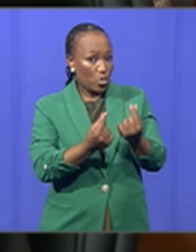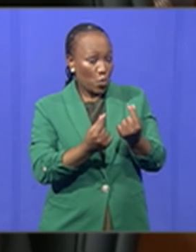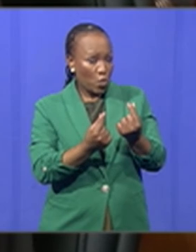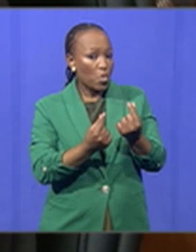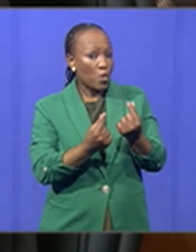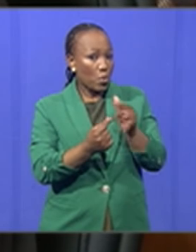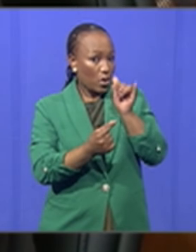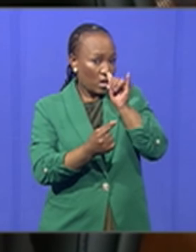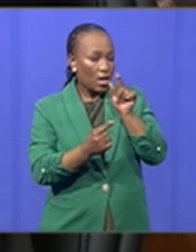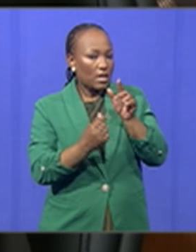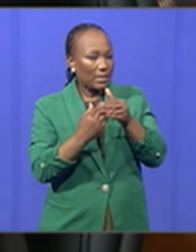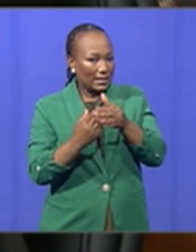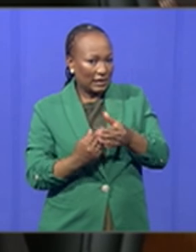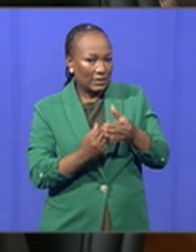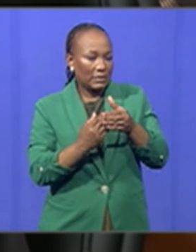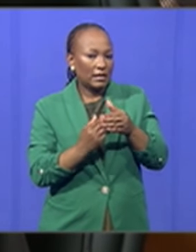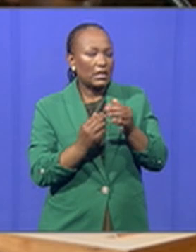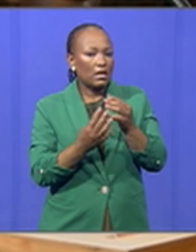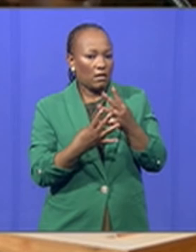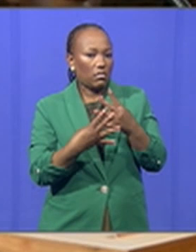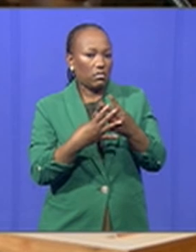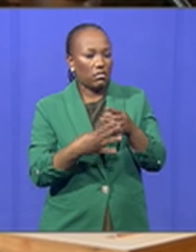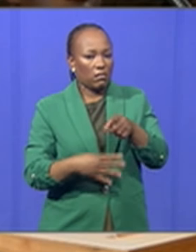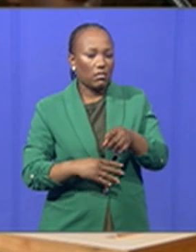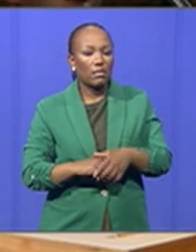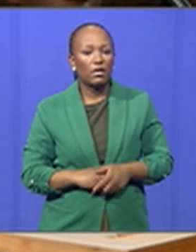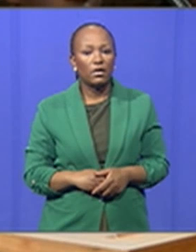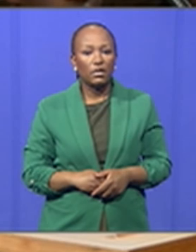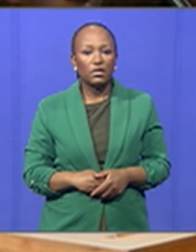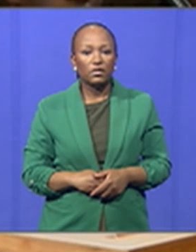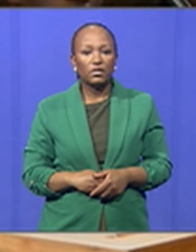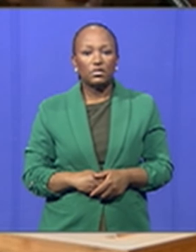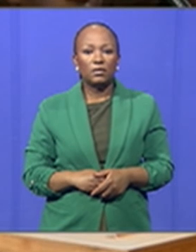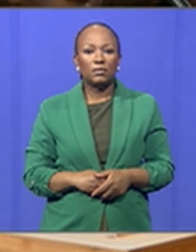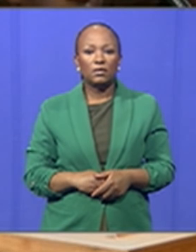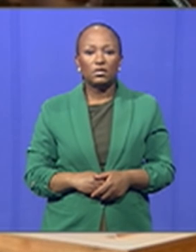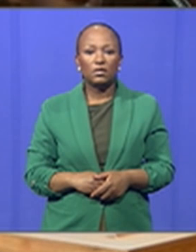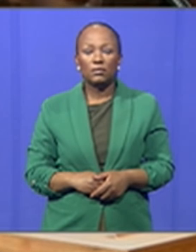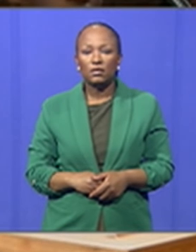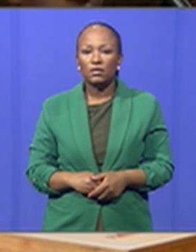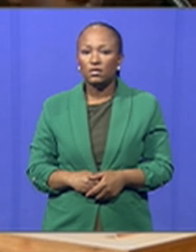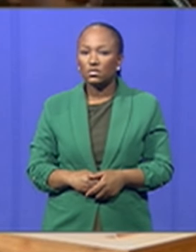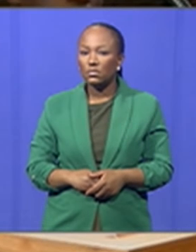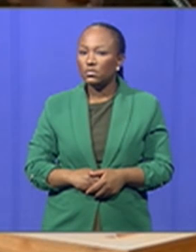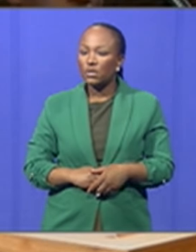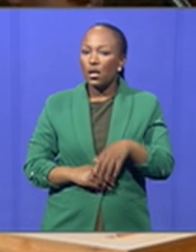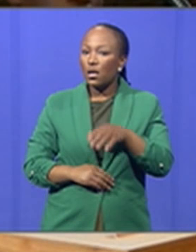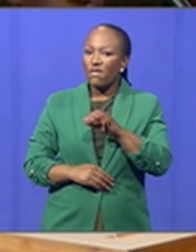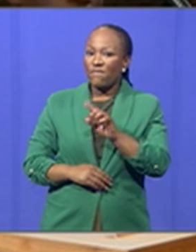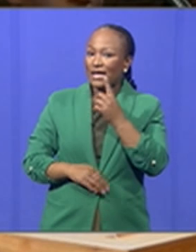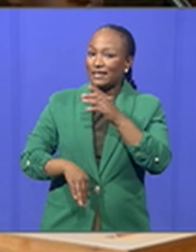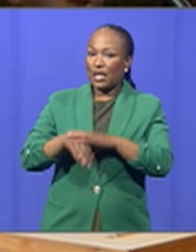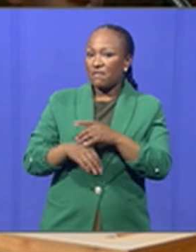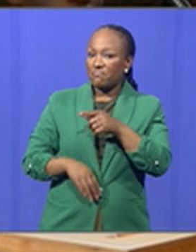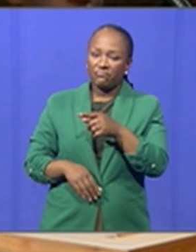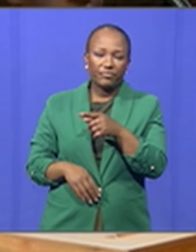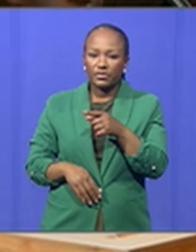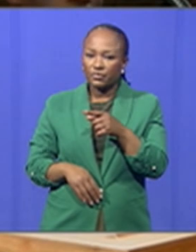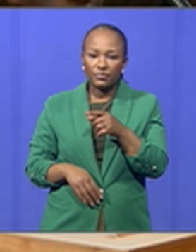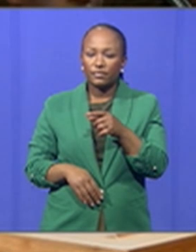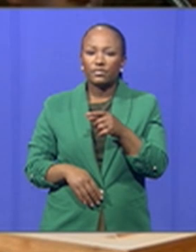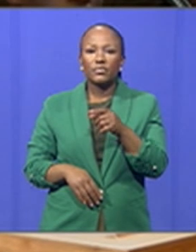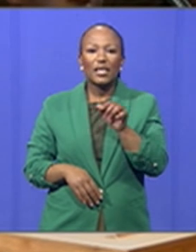ya kalafo ka kgolegong. It is not the first time, Your Worship, that the courts have been seized with either